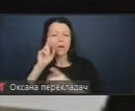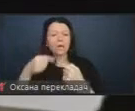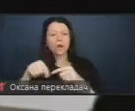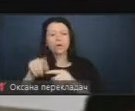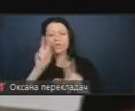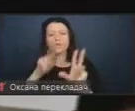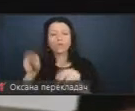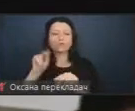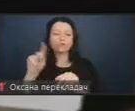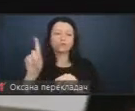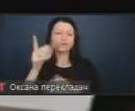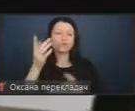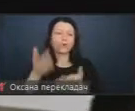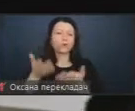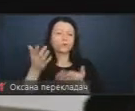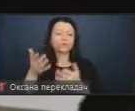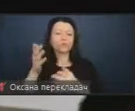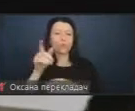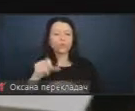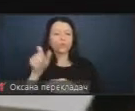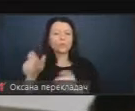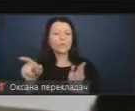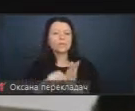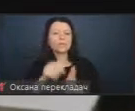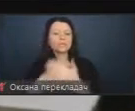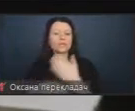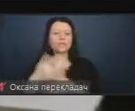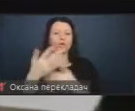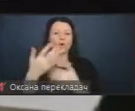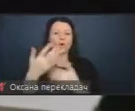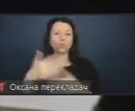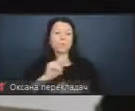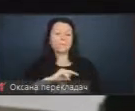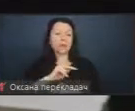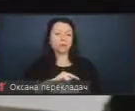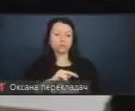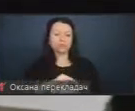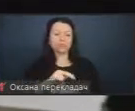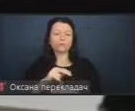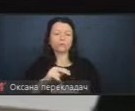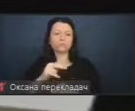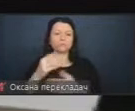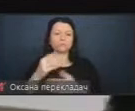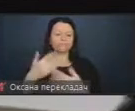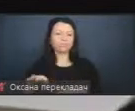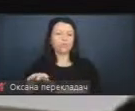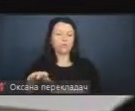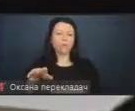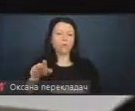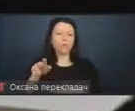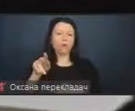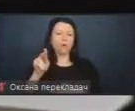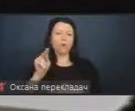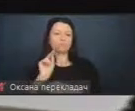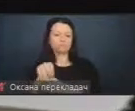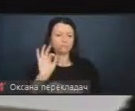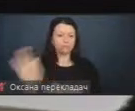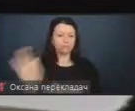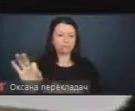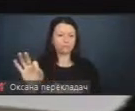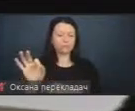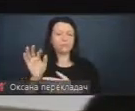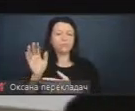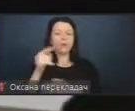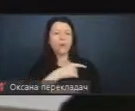So the countries where you can maintain your disability allowance are Bulgaria, Cyprus,